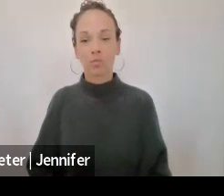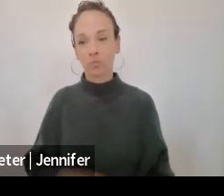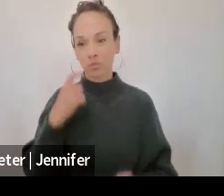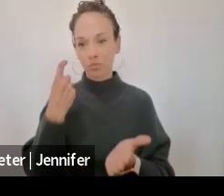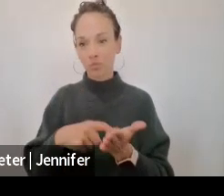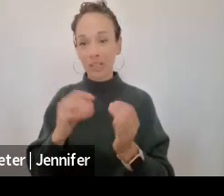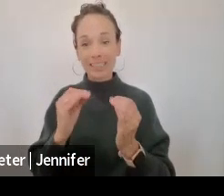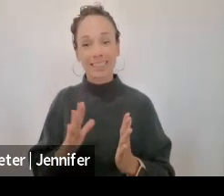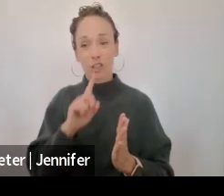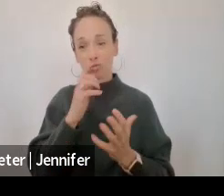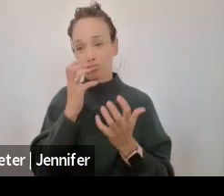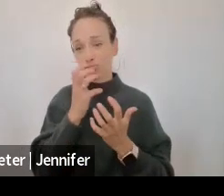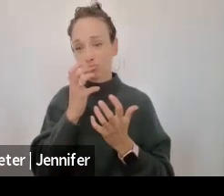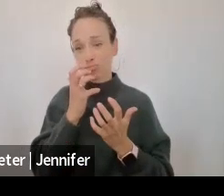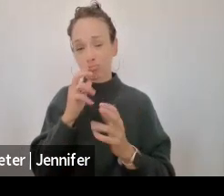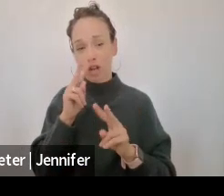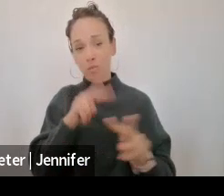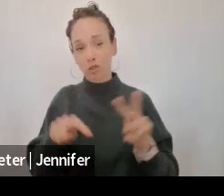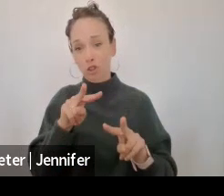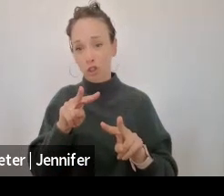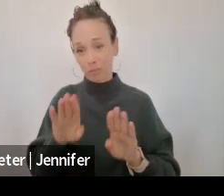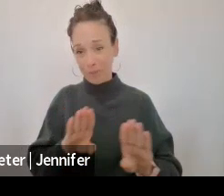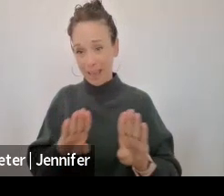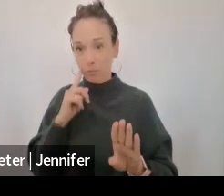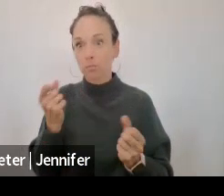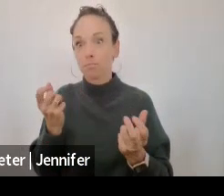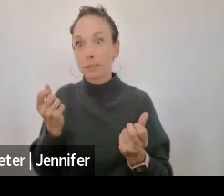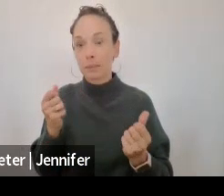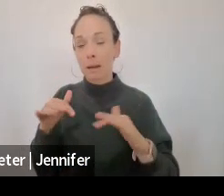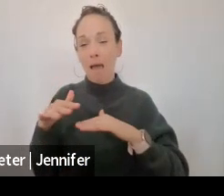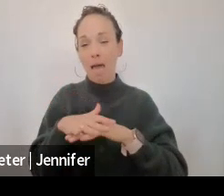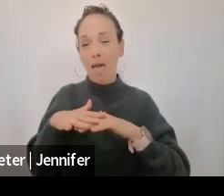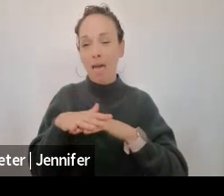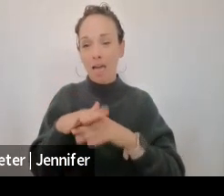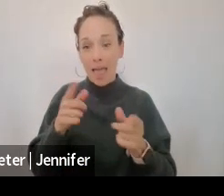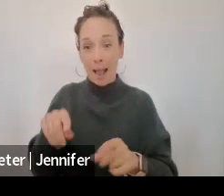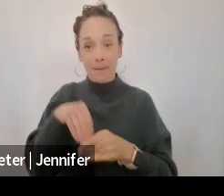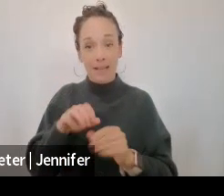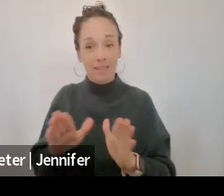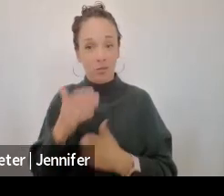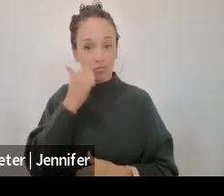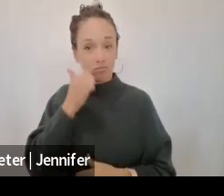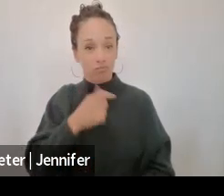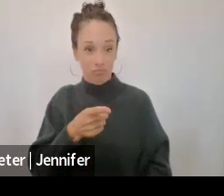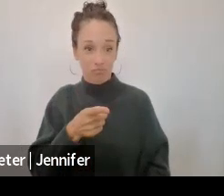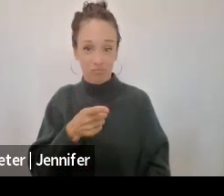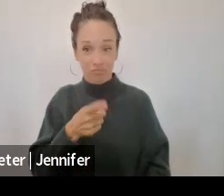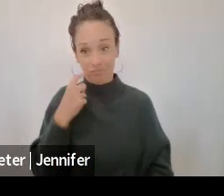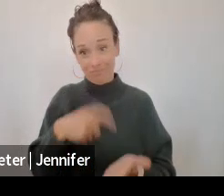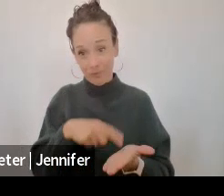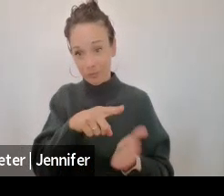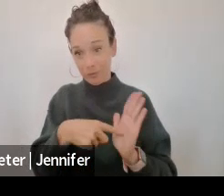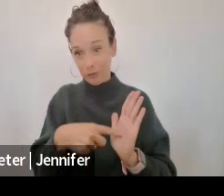observers of behaviors, with the number of behaviors that occur in the classroom on a daily basis, as you can see on the slide, it